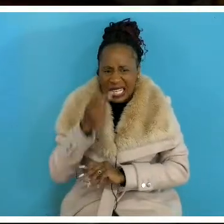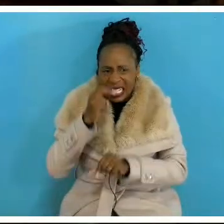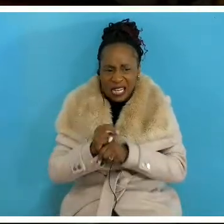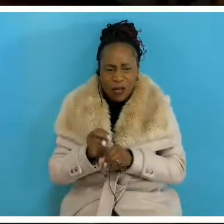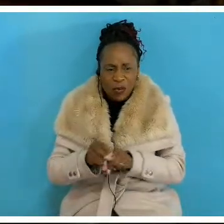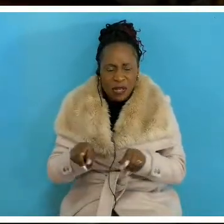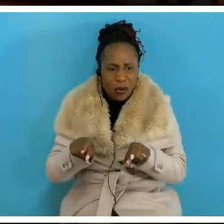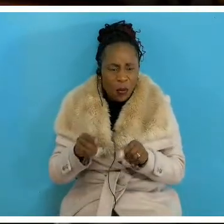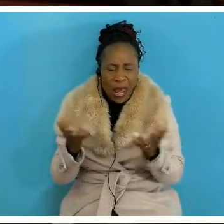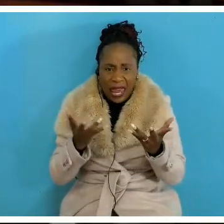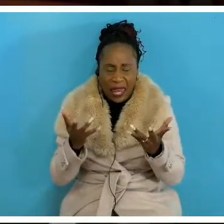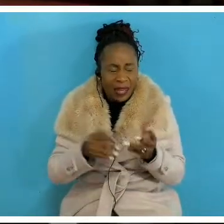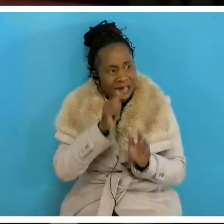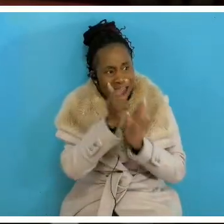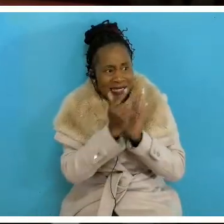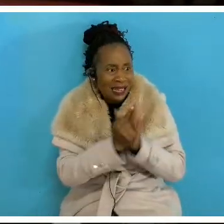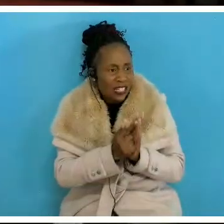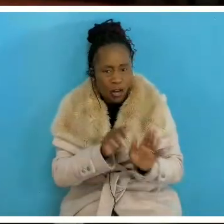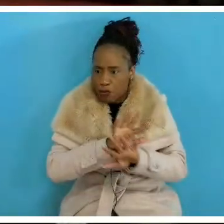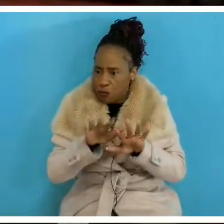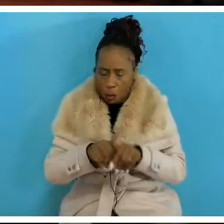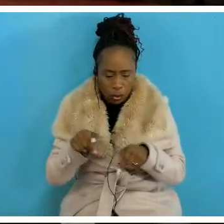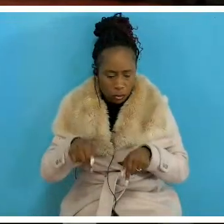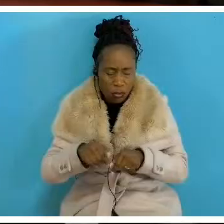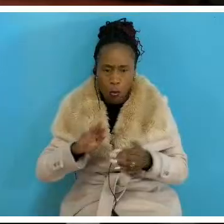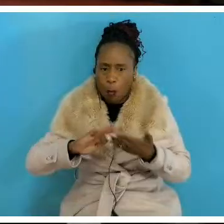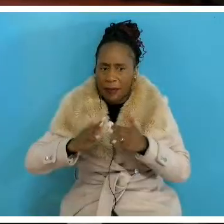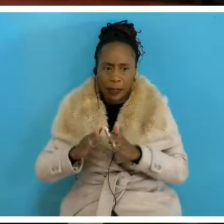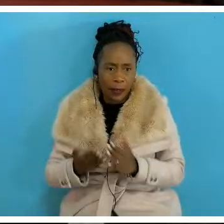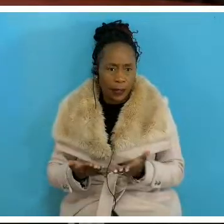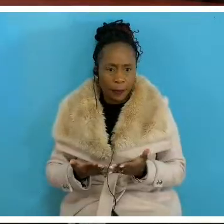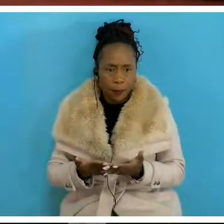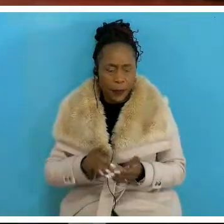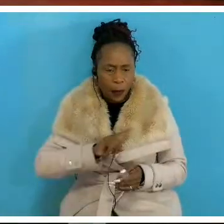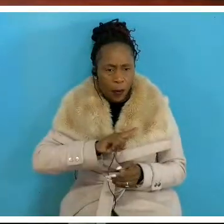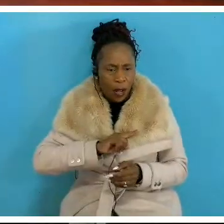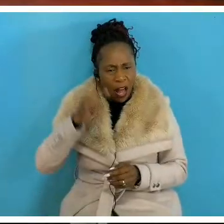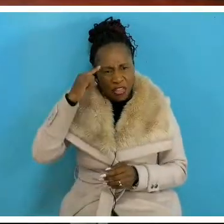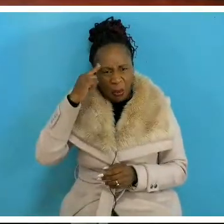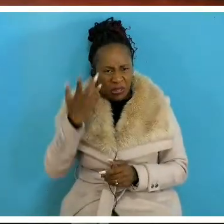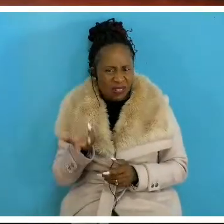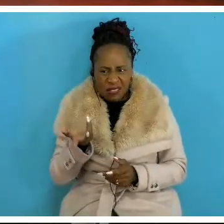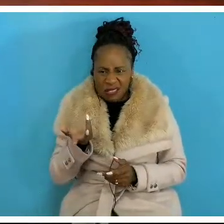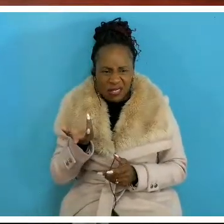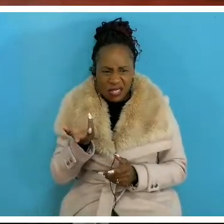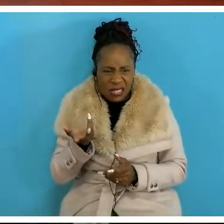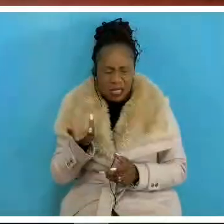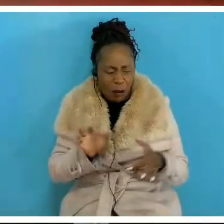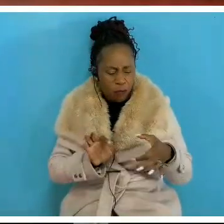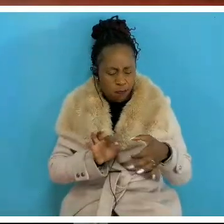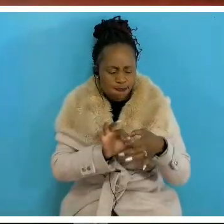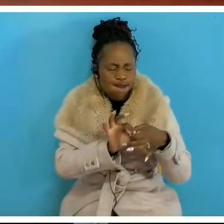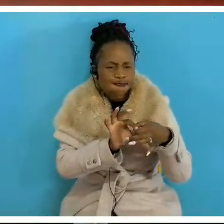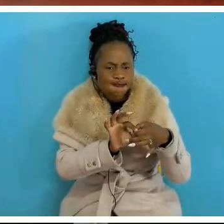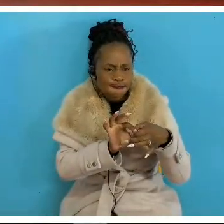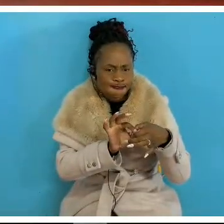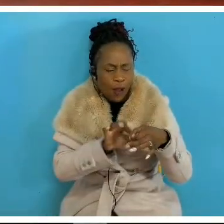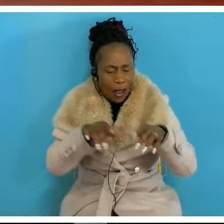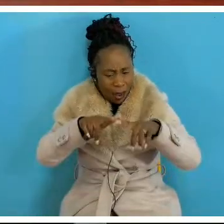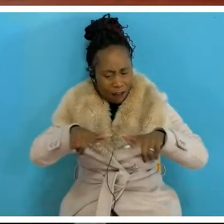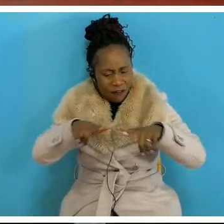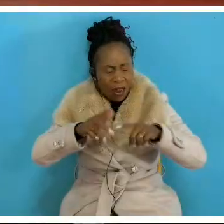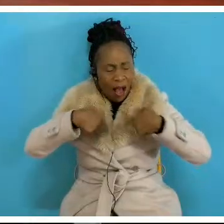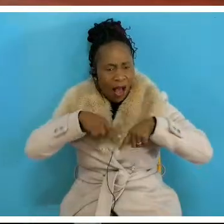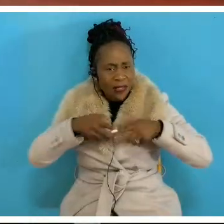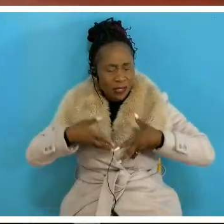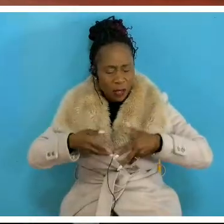in legislature, because I thought that, it's going to be relevant to us